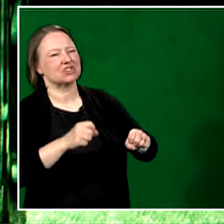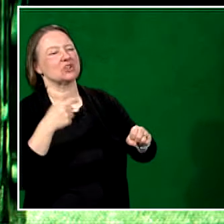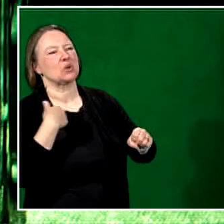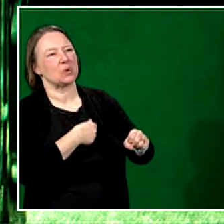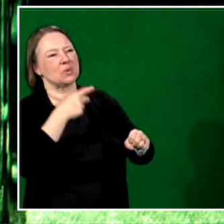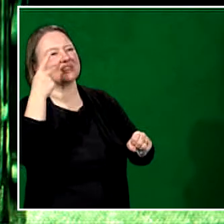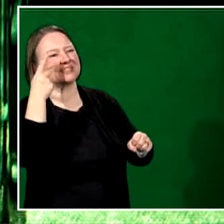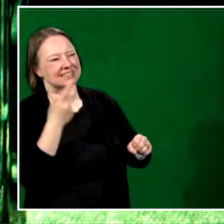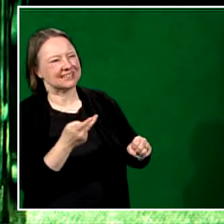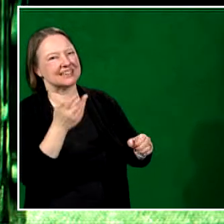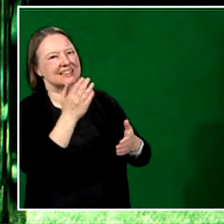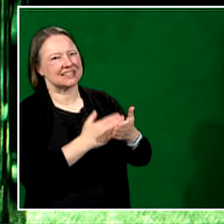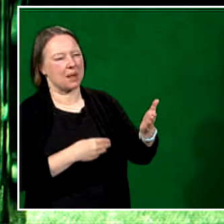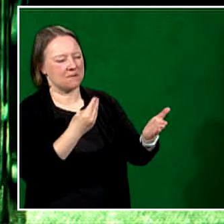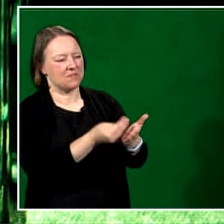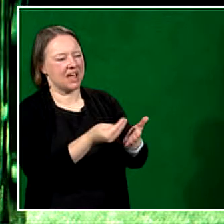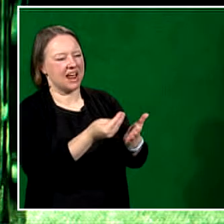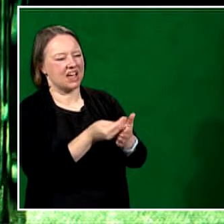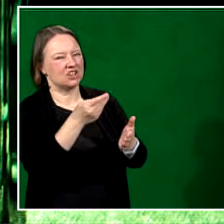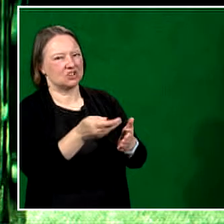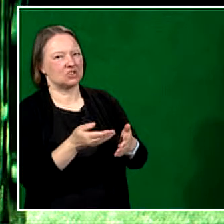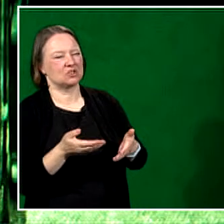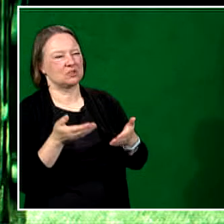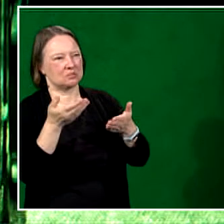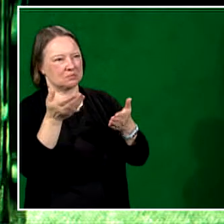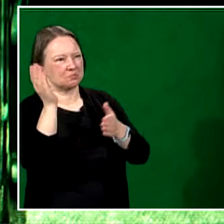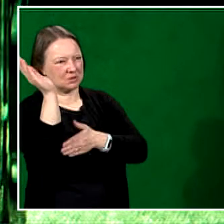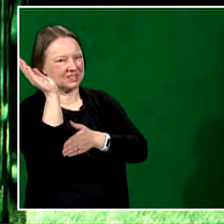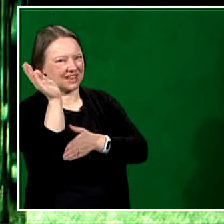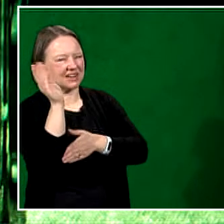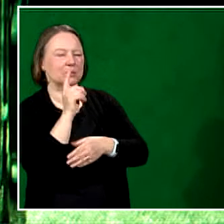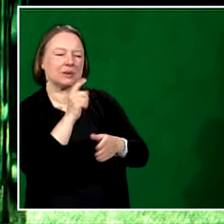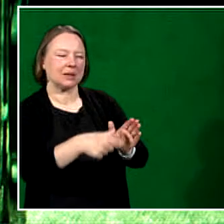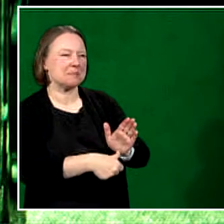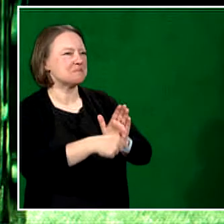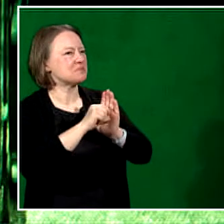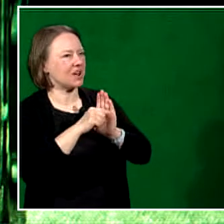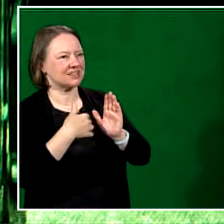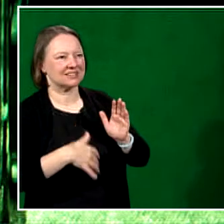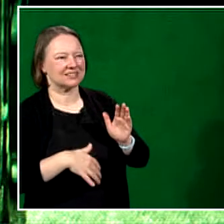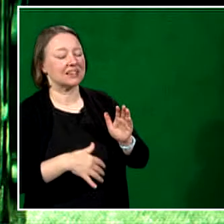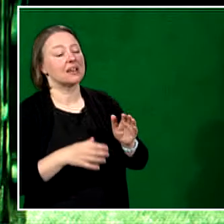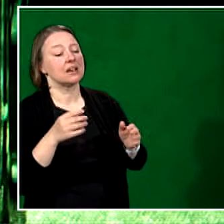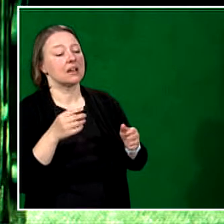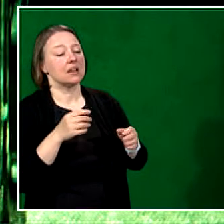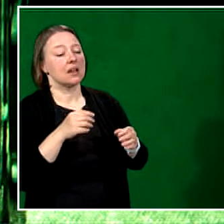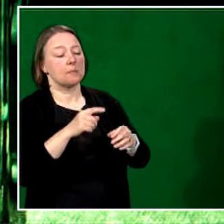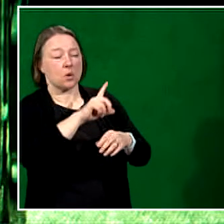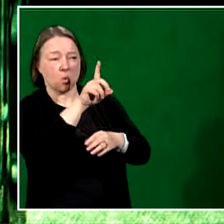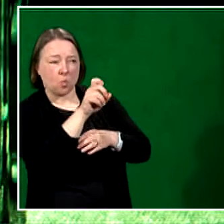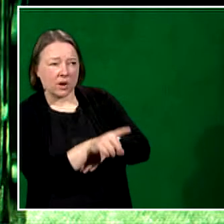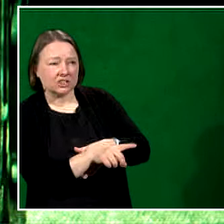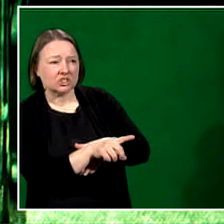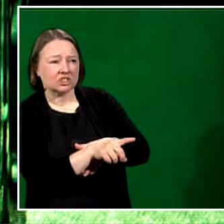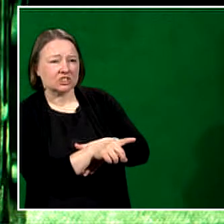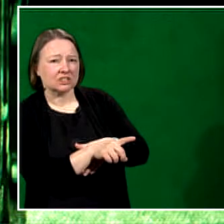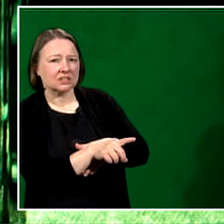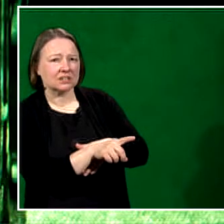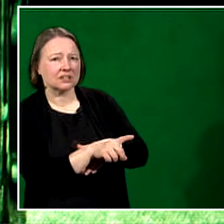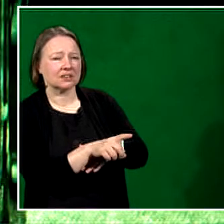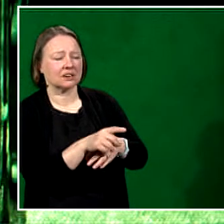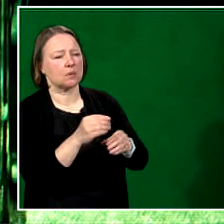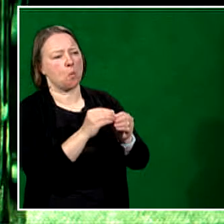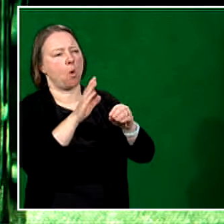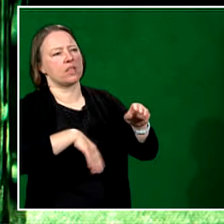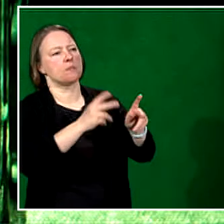see some of the financials that you put in as well, all looking very impressive. I guess the big question beyond the product is how